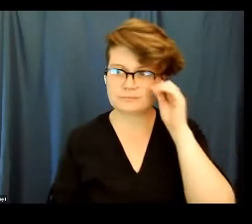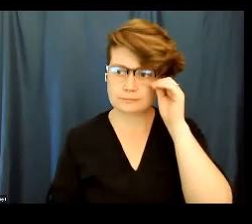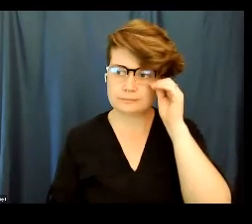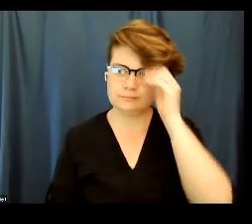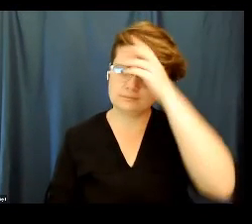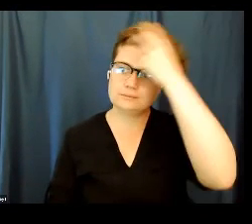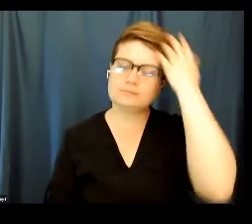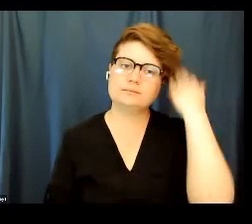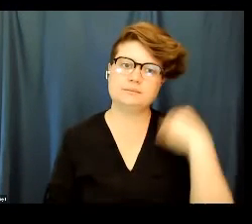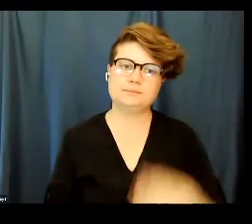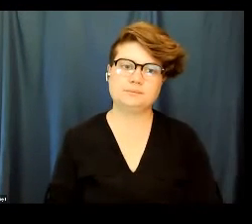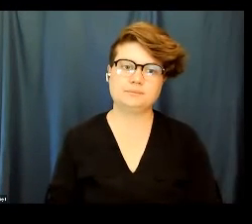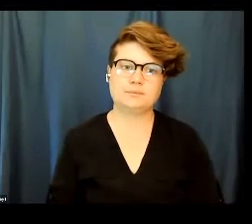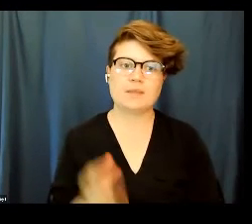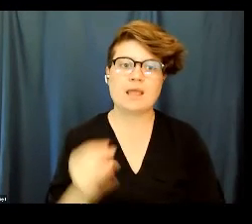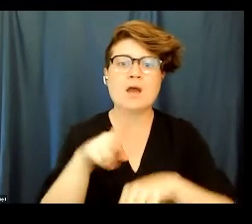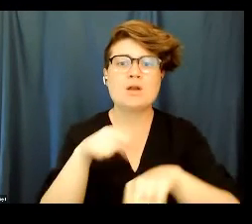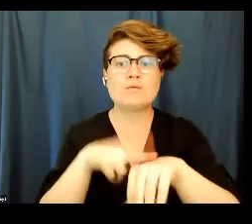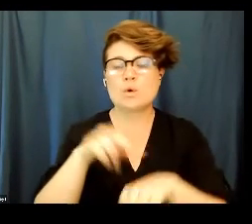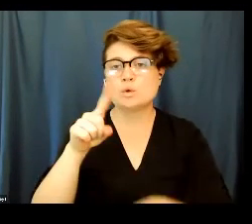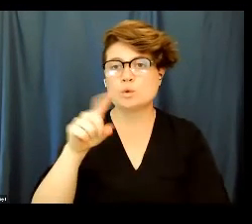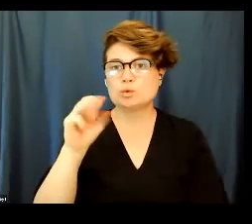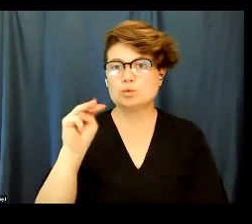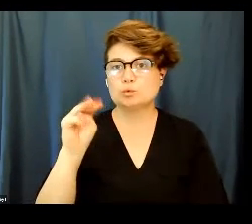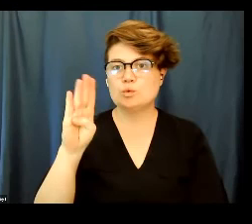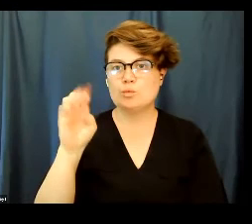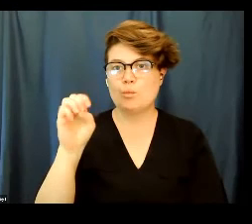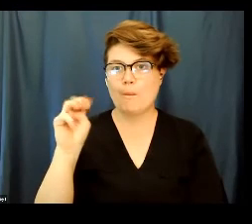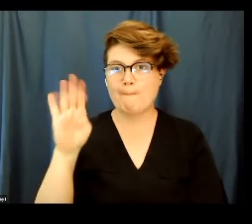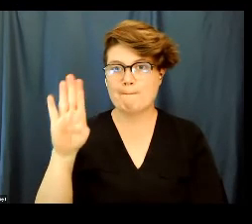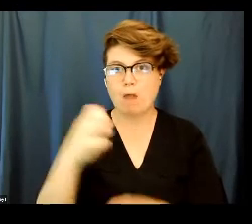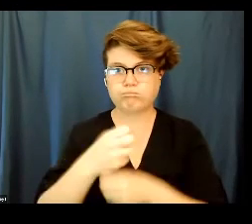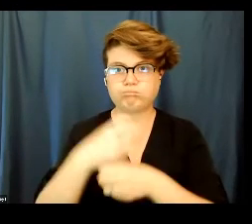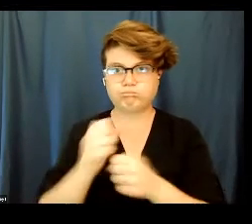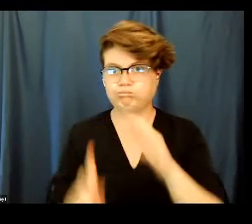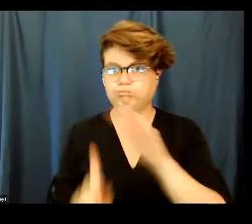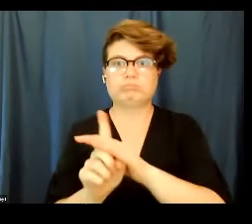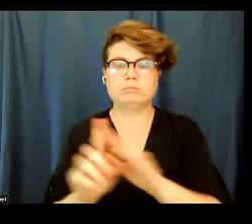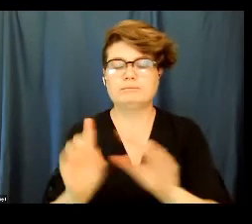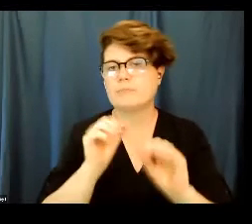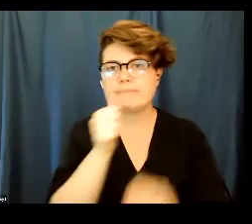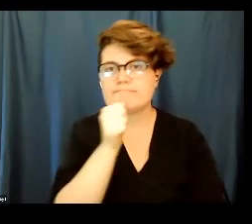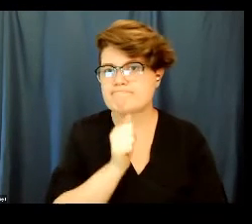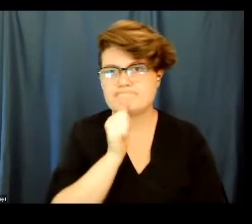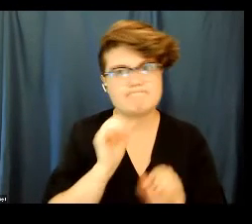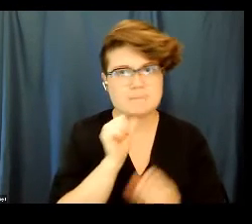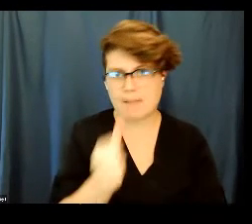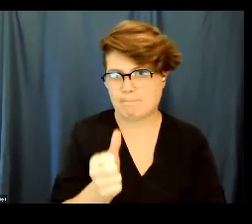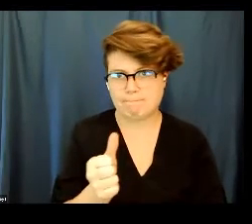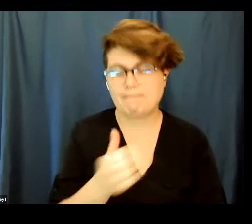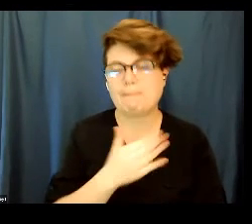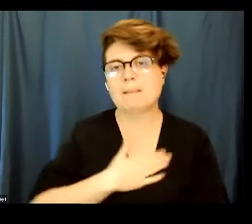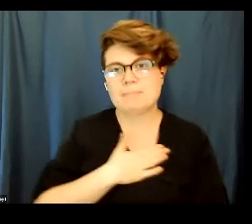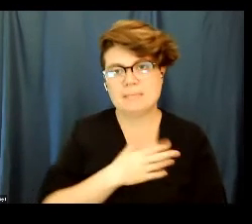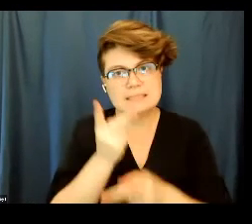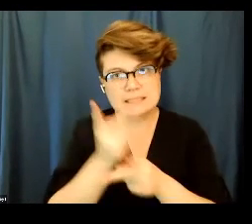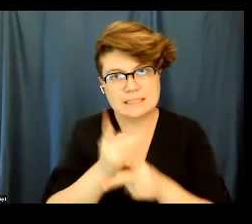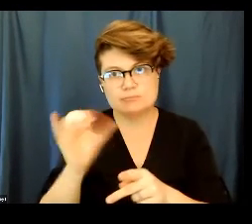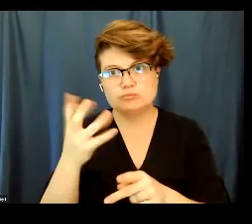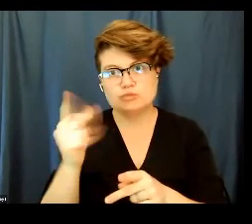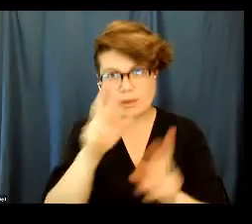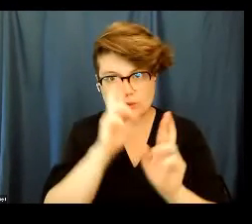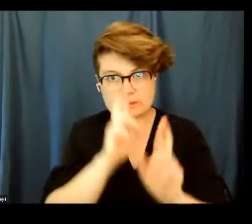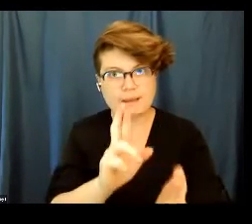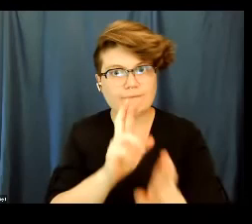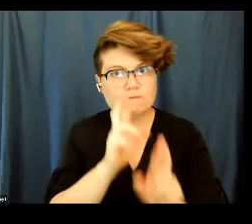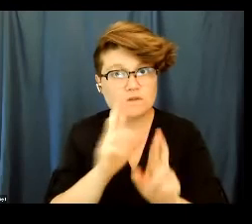And then, of course, Zoom bombing won't be tolerated. So just to please keep all the chat respectful. And then if there is